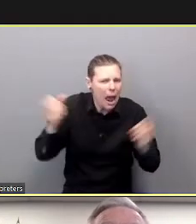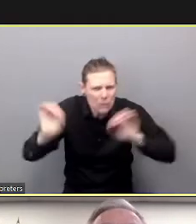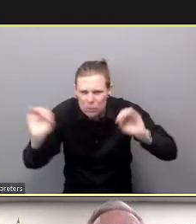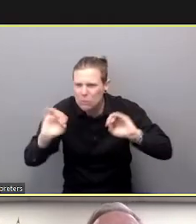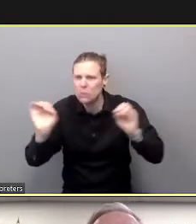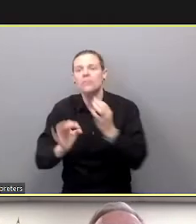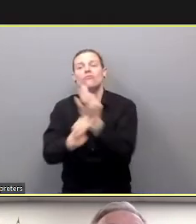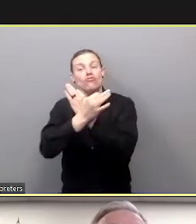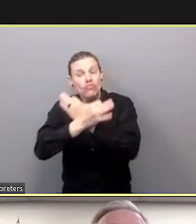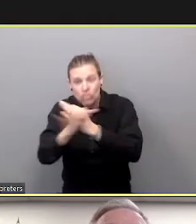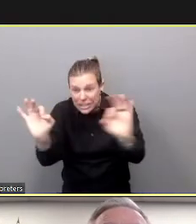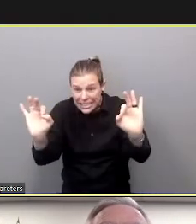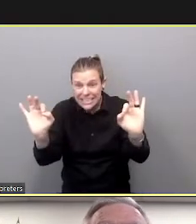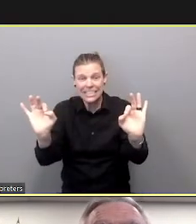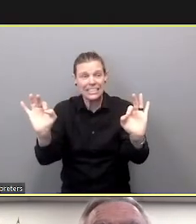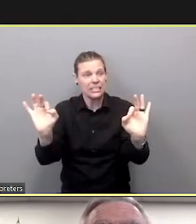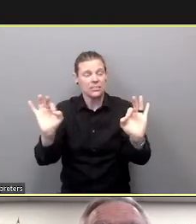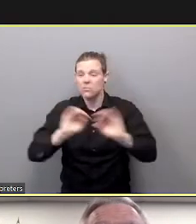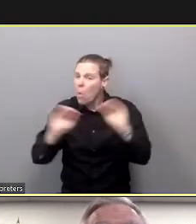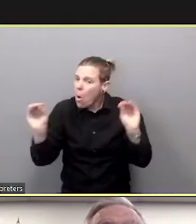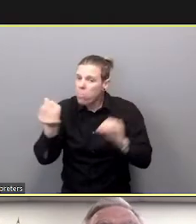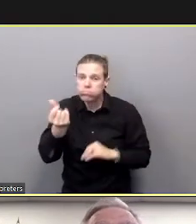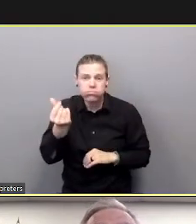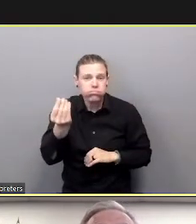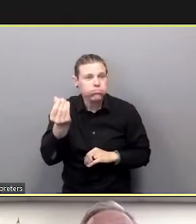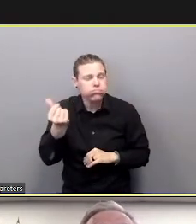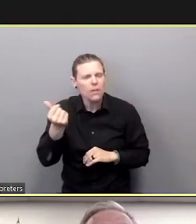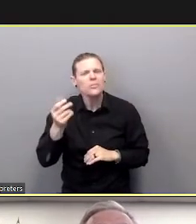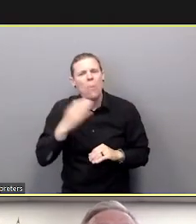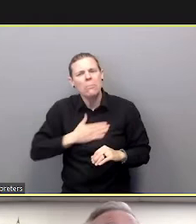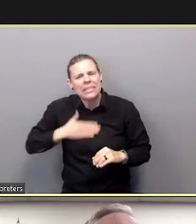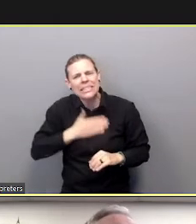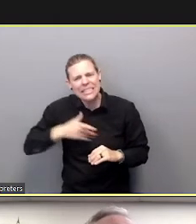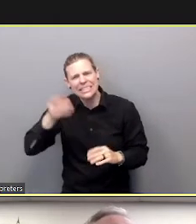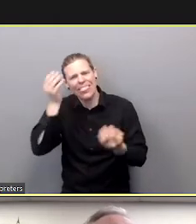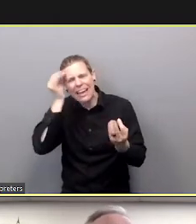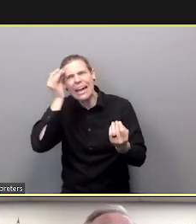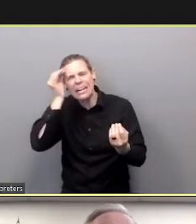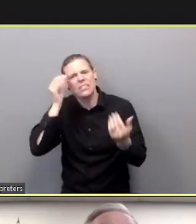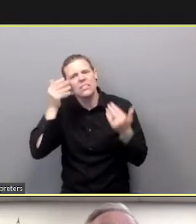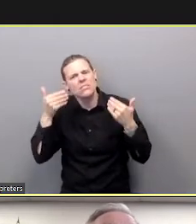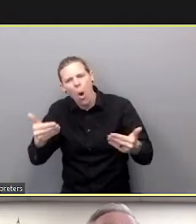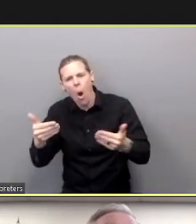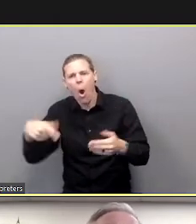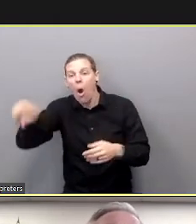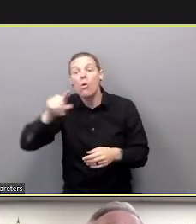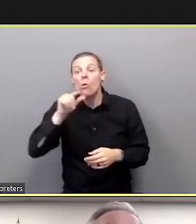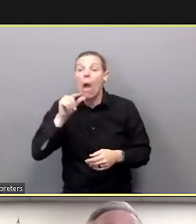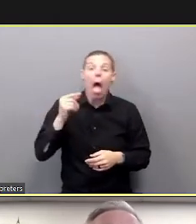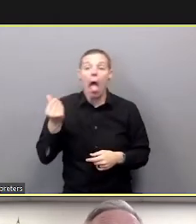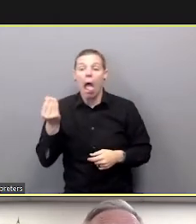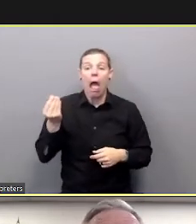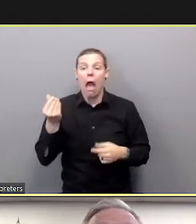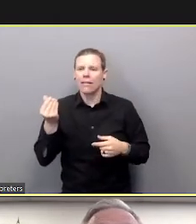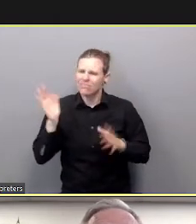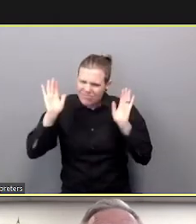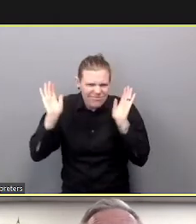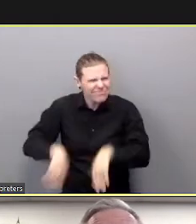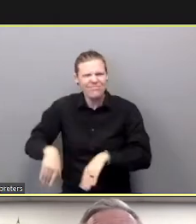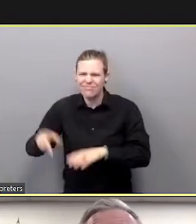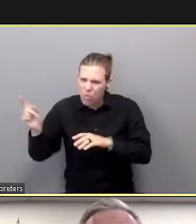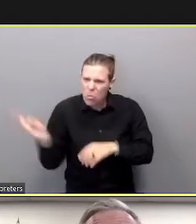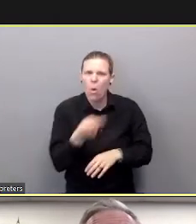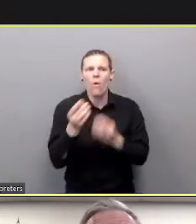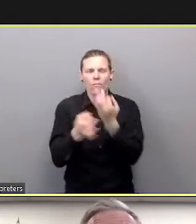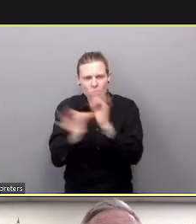consider. I'm going to make another pitch for this later with some fairly compelling data. And so consider starting your